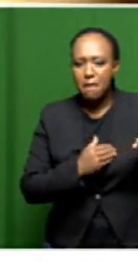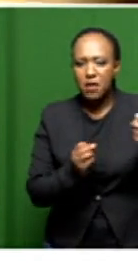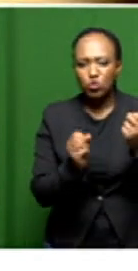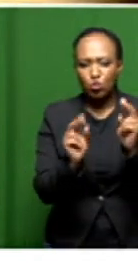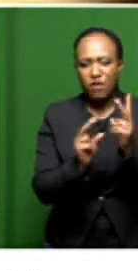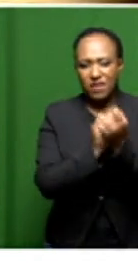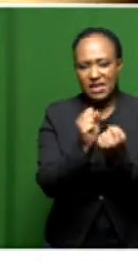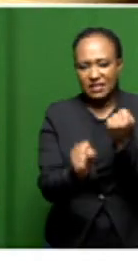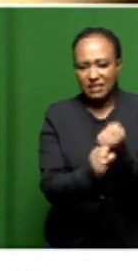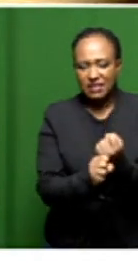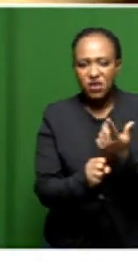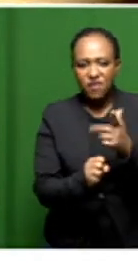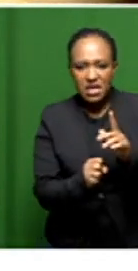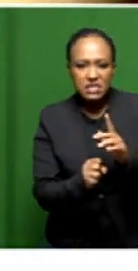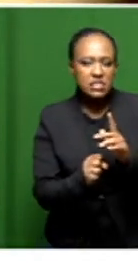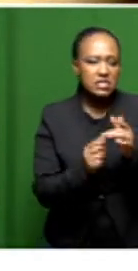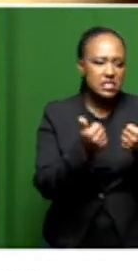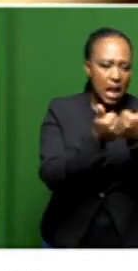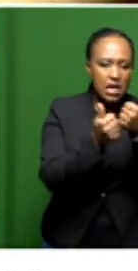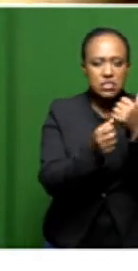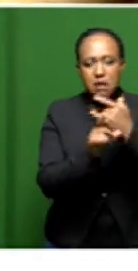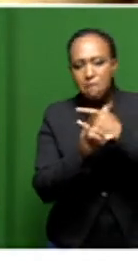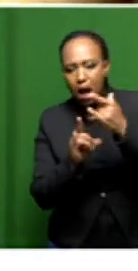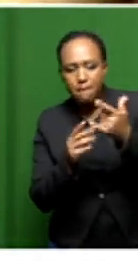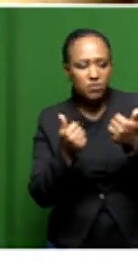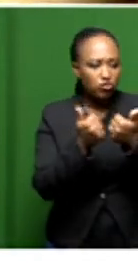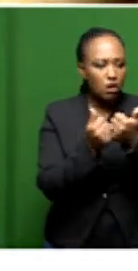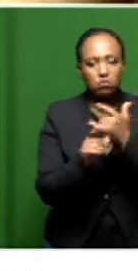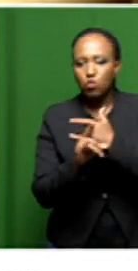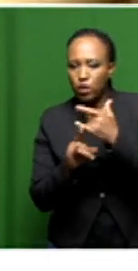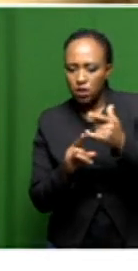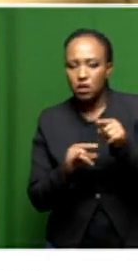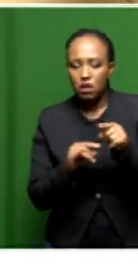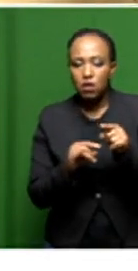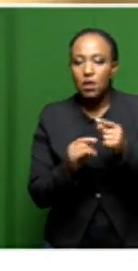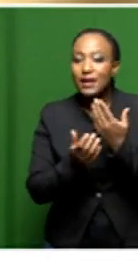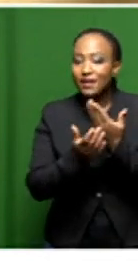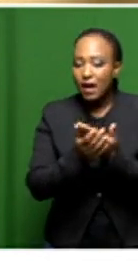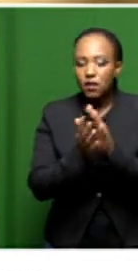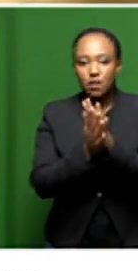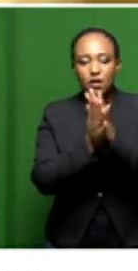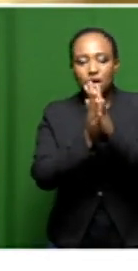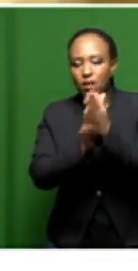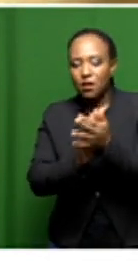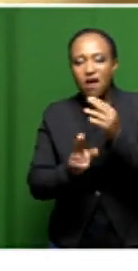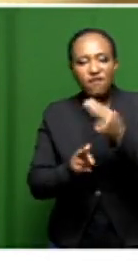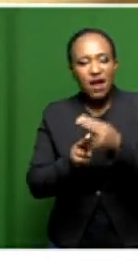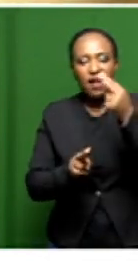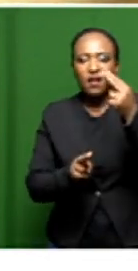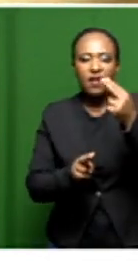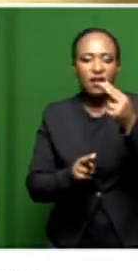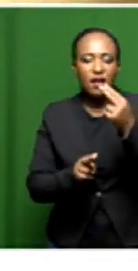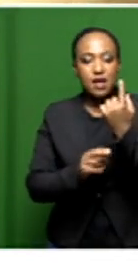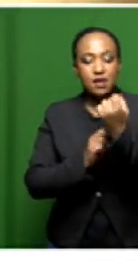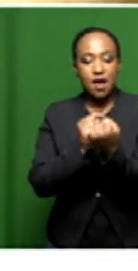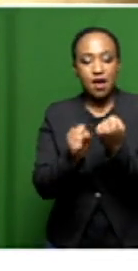turns, encountering and conquering a number of difficulties, can be messed up in the final hours